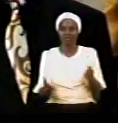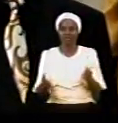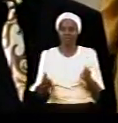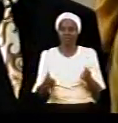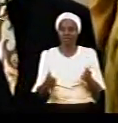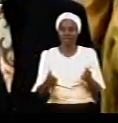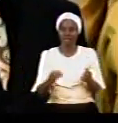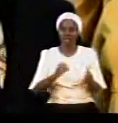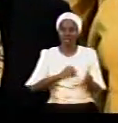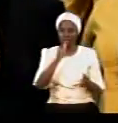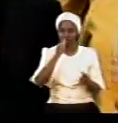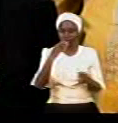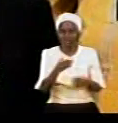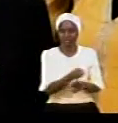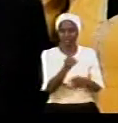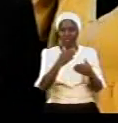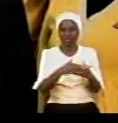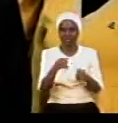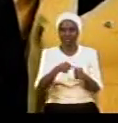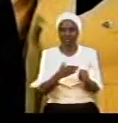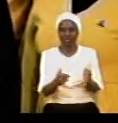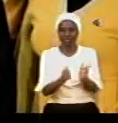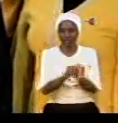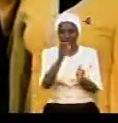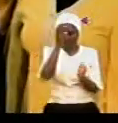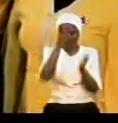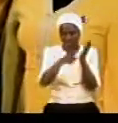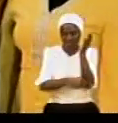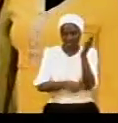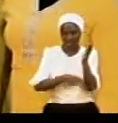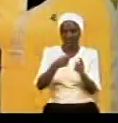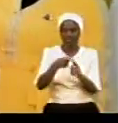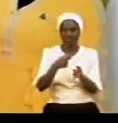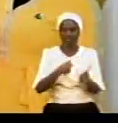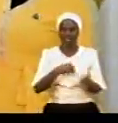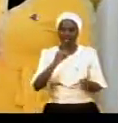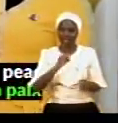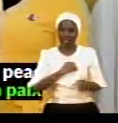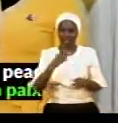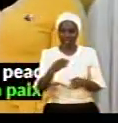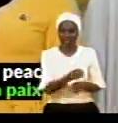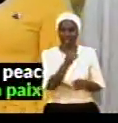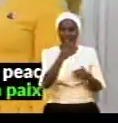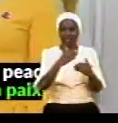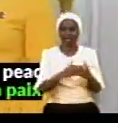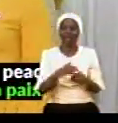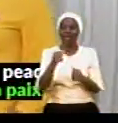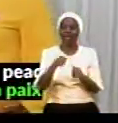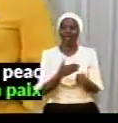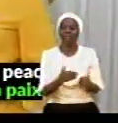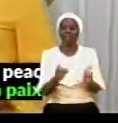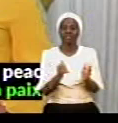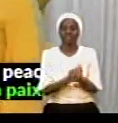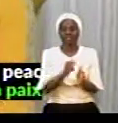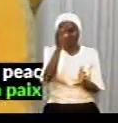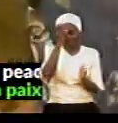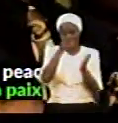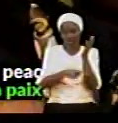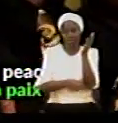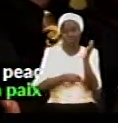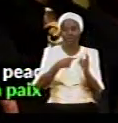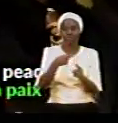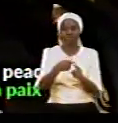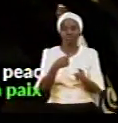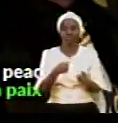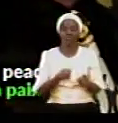I'm taking it back. I'm taking back everything that the devil stole from me. I'm taking back my song, my soul,